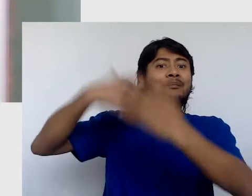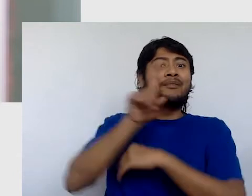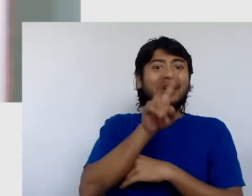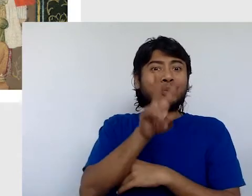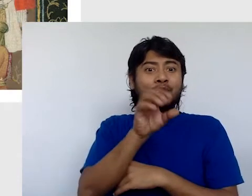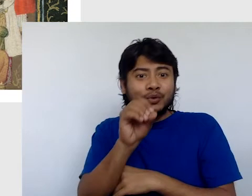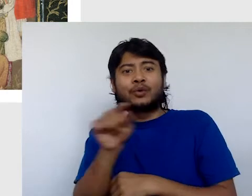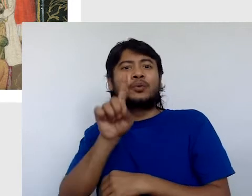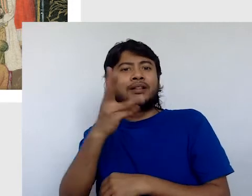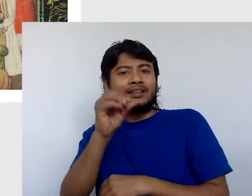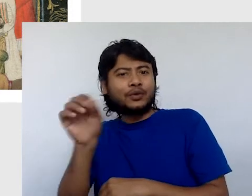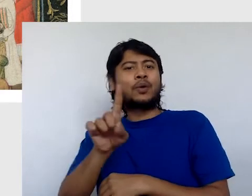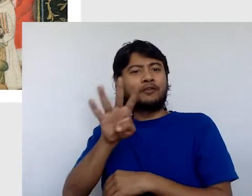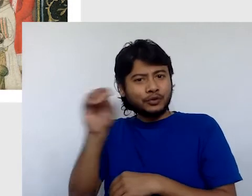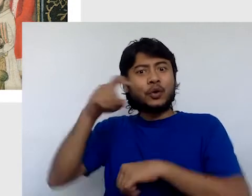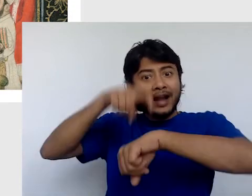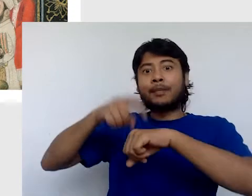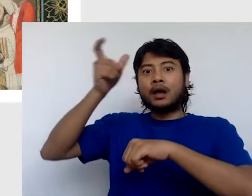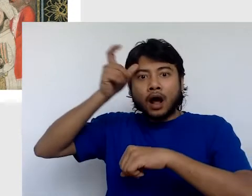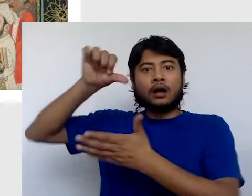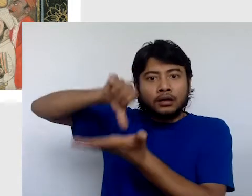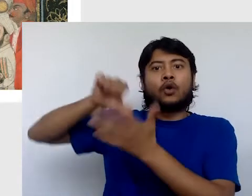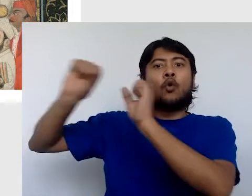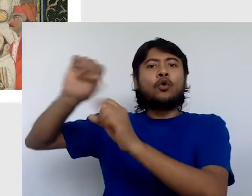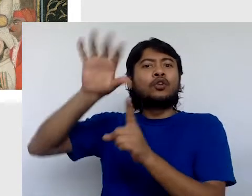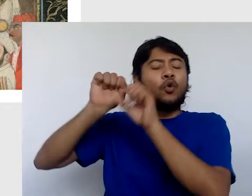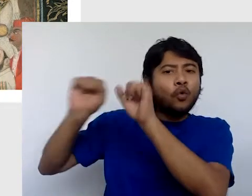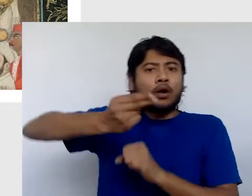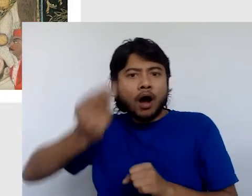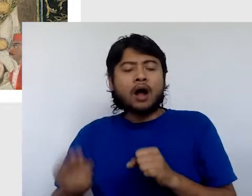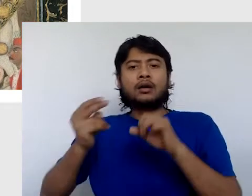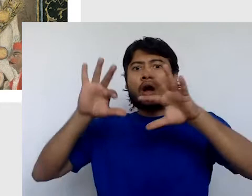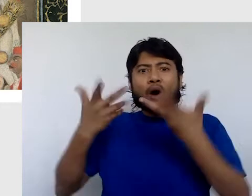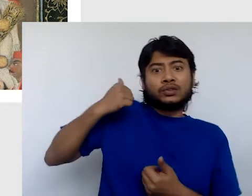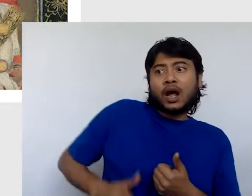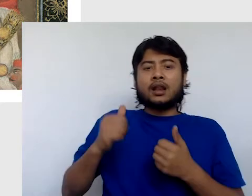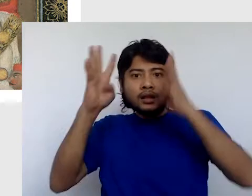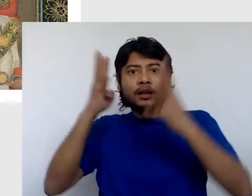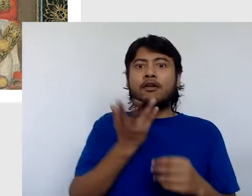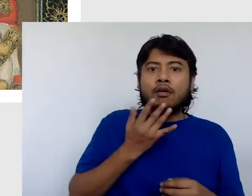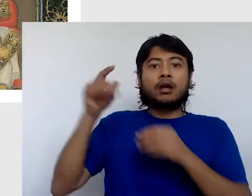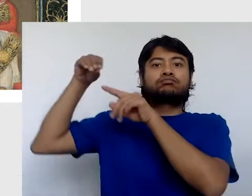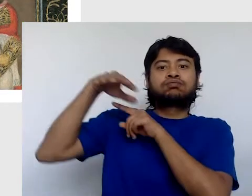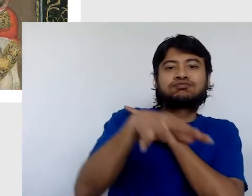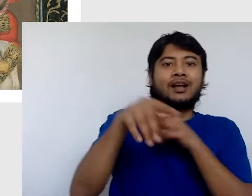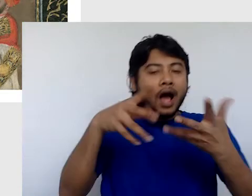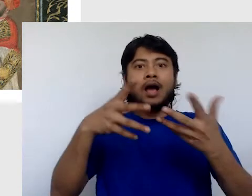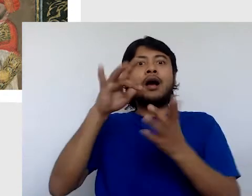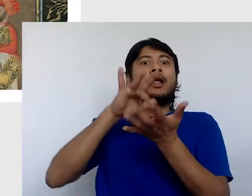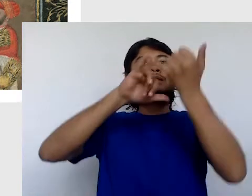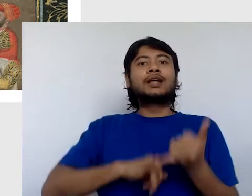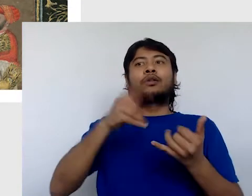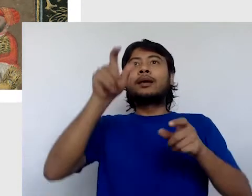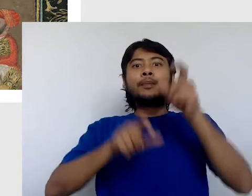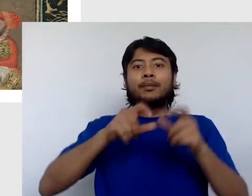the region. And later, the Mughal conquest of the Deccan brought with it the imperial Mughal aesthetic, resulting in a melding